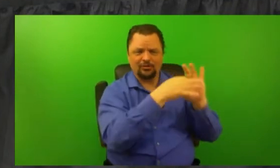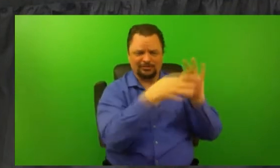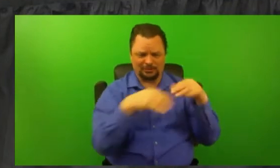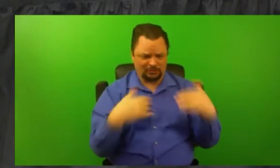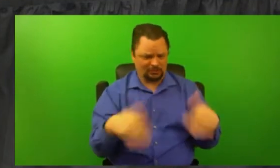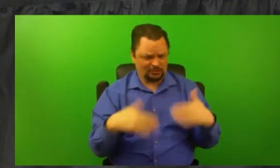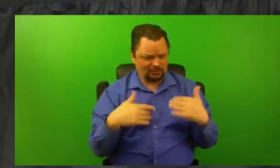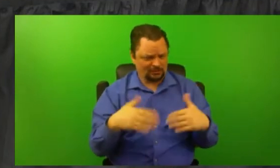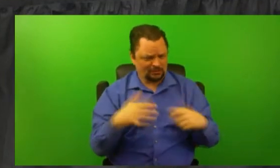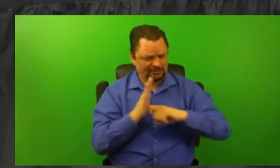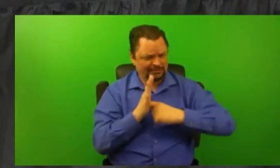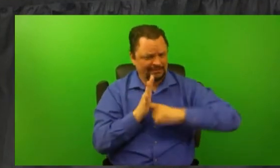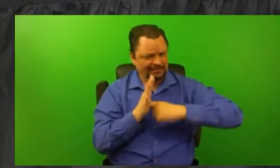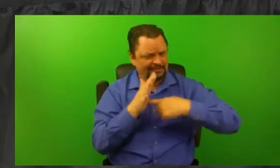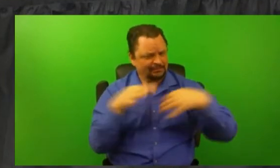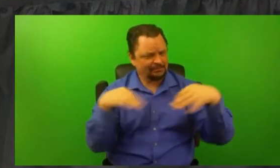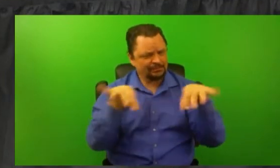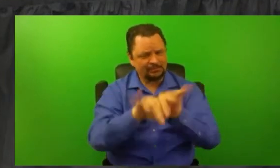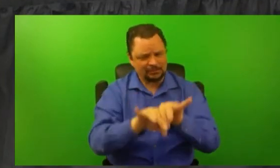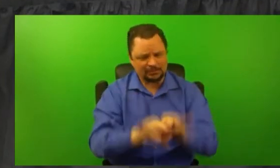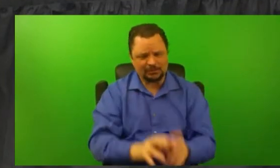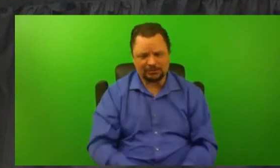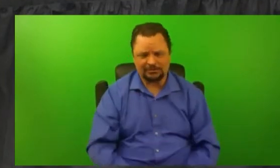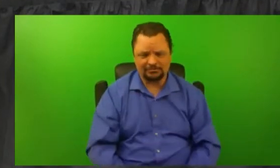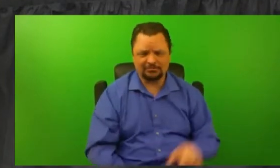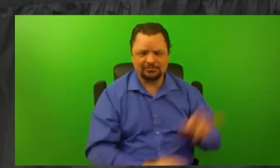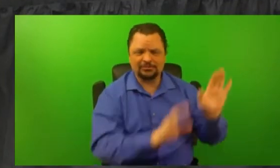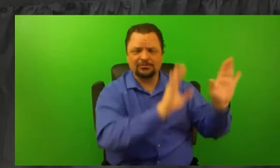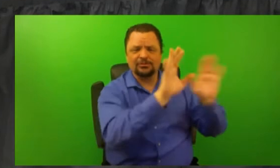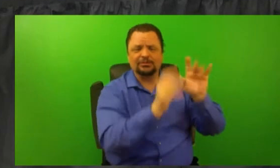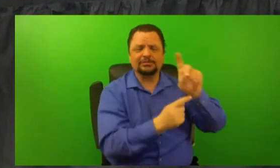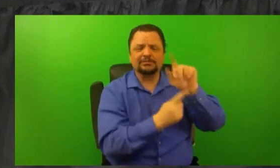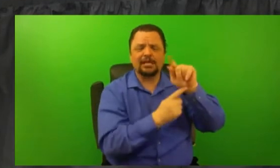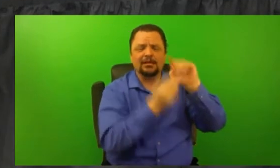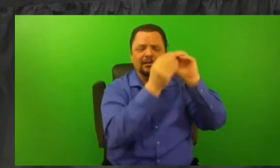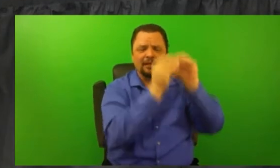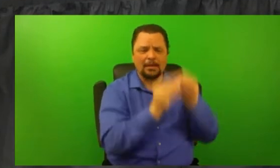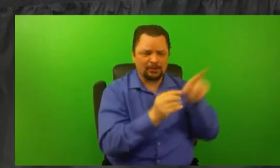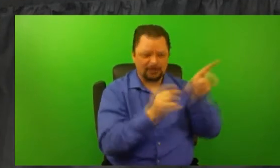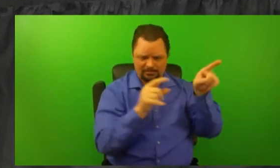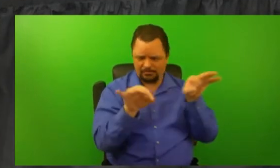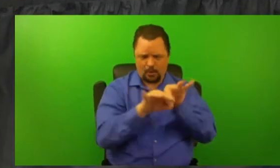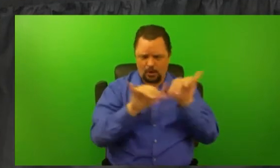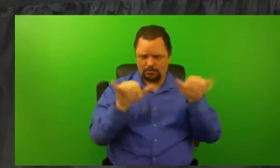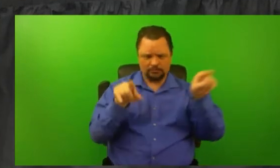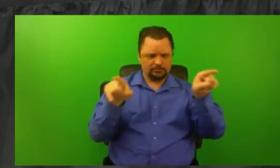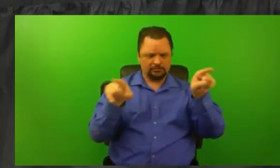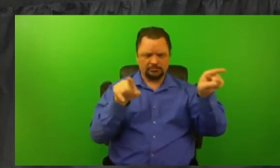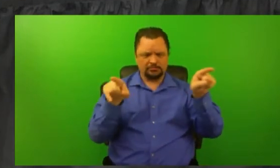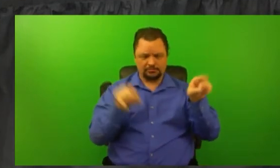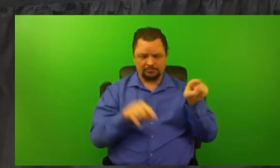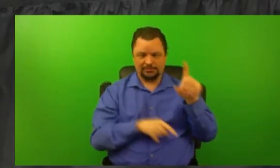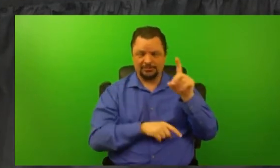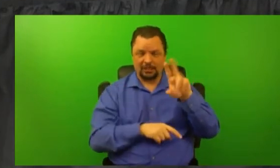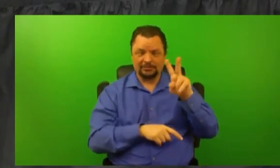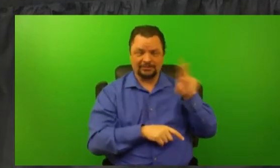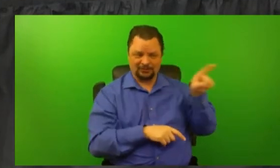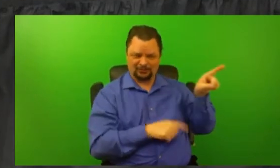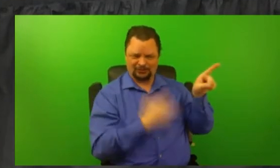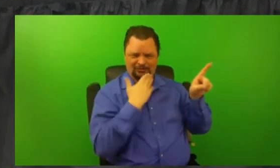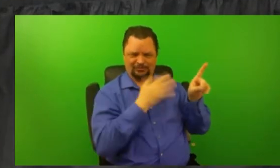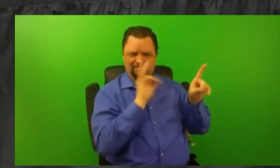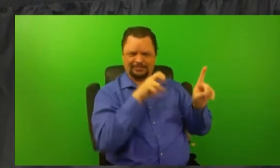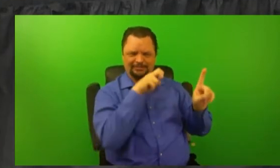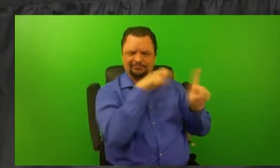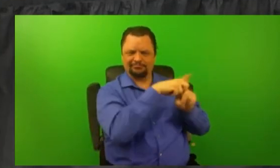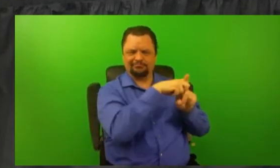data notwithstanding. So Dr. Vu, I'm going to put you on the spot here just a little bit. I would ask that maybe you comment